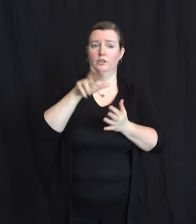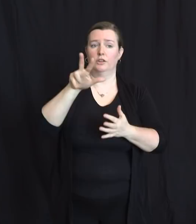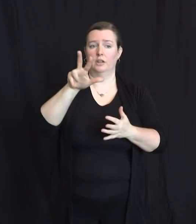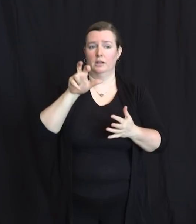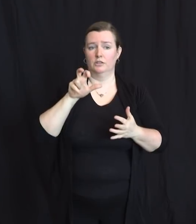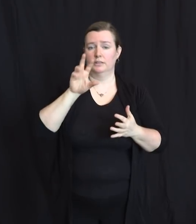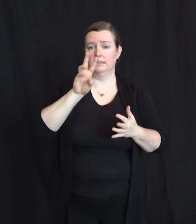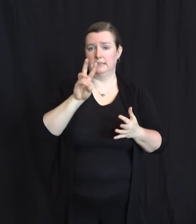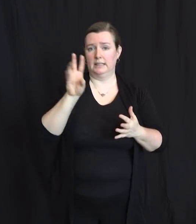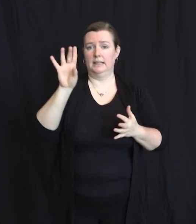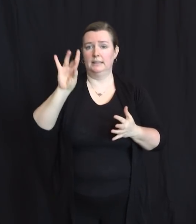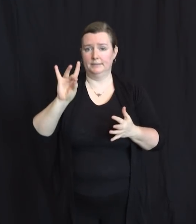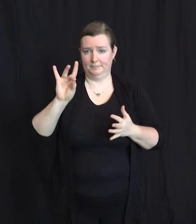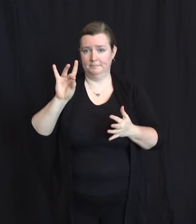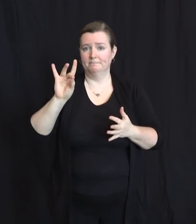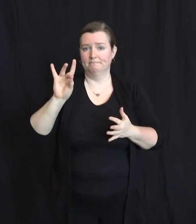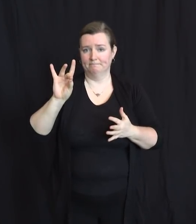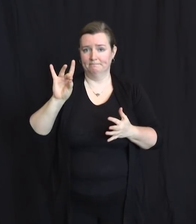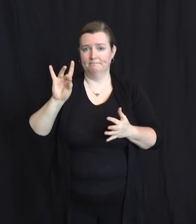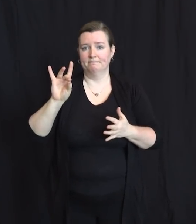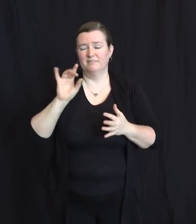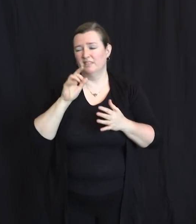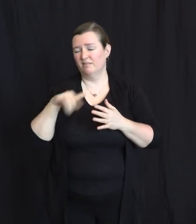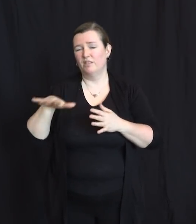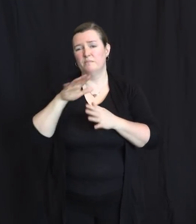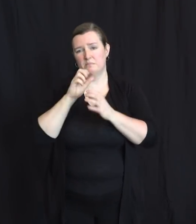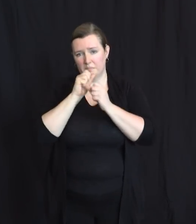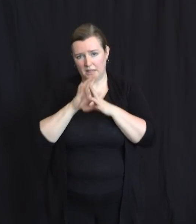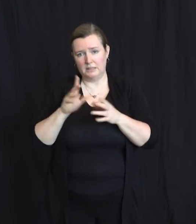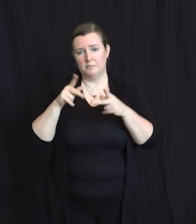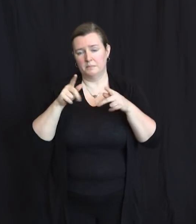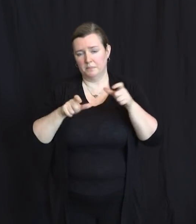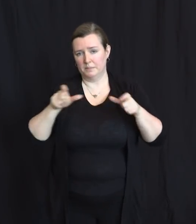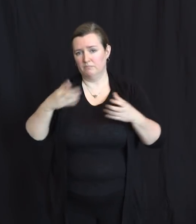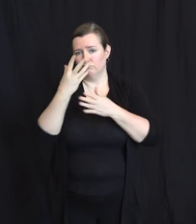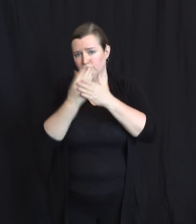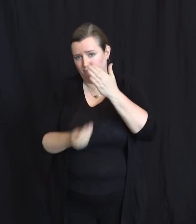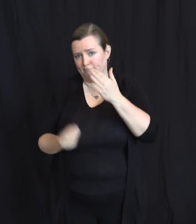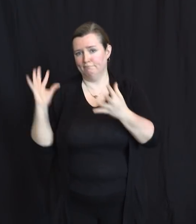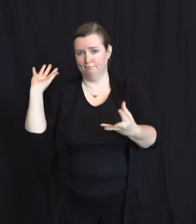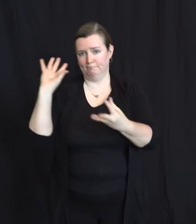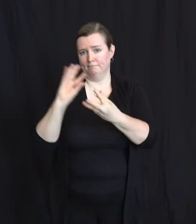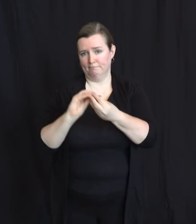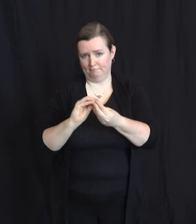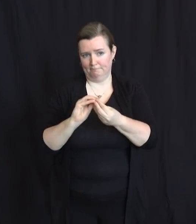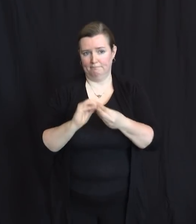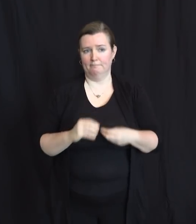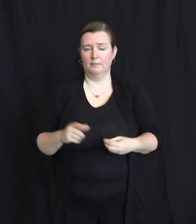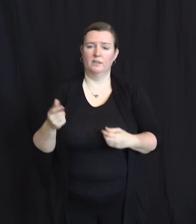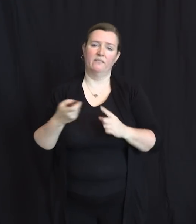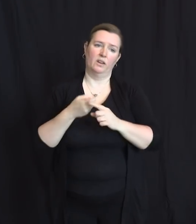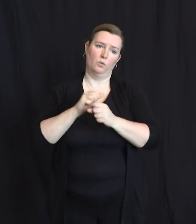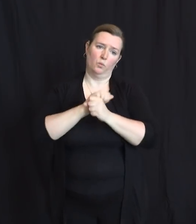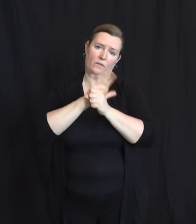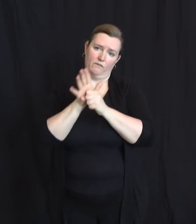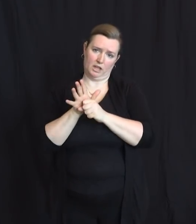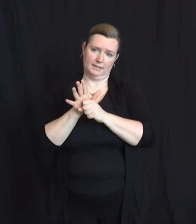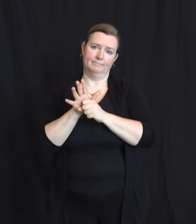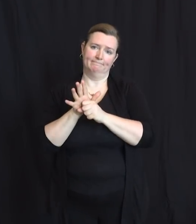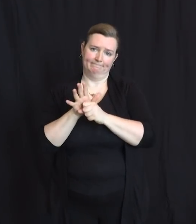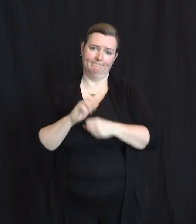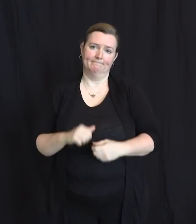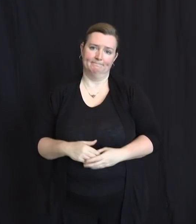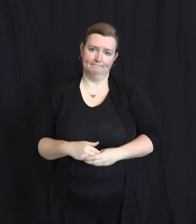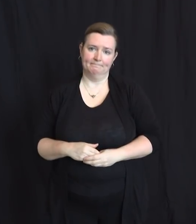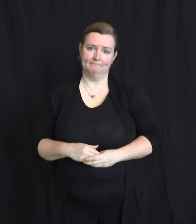5,368 blessed residents in New Jersey to COVID-19 related complications. We